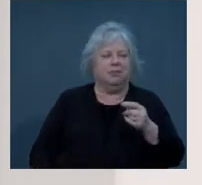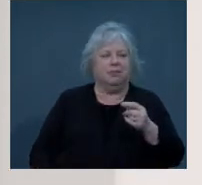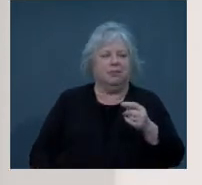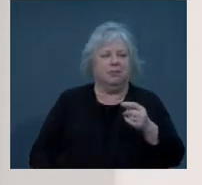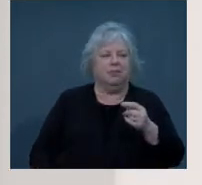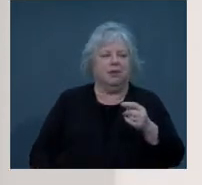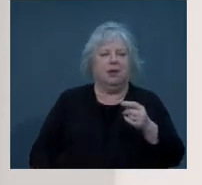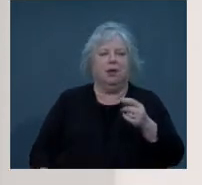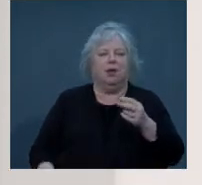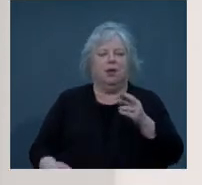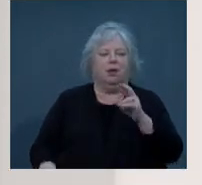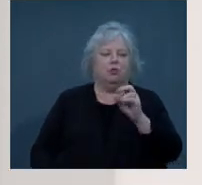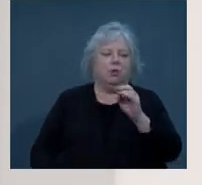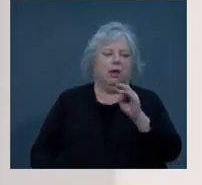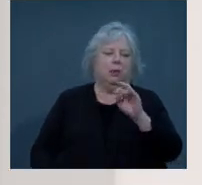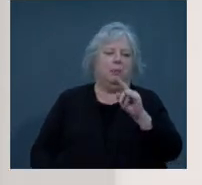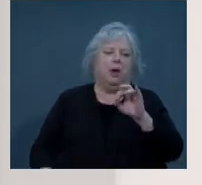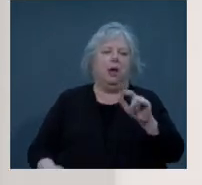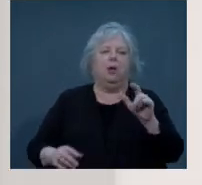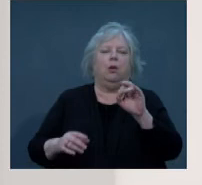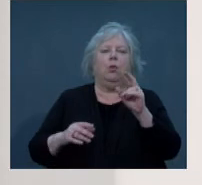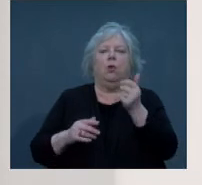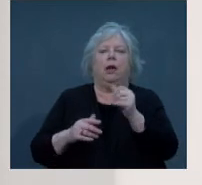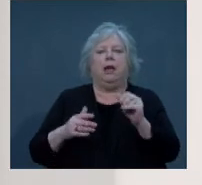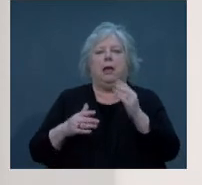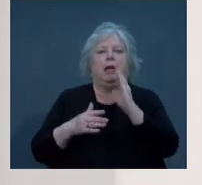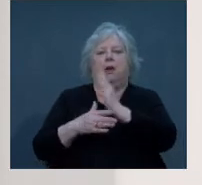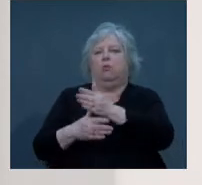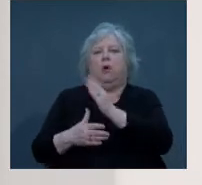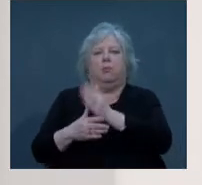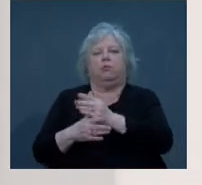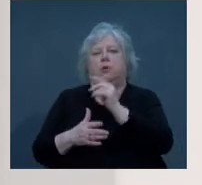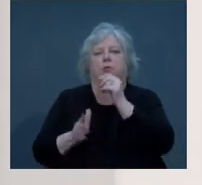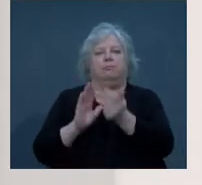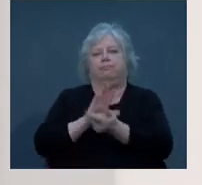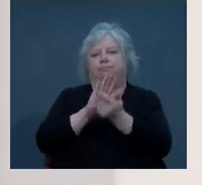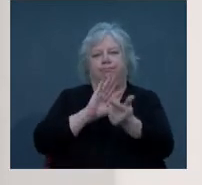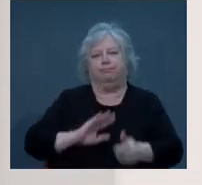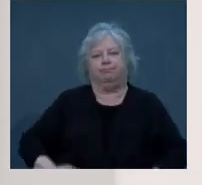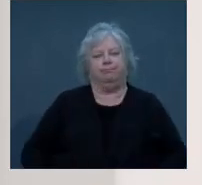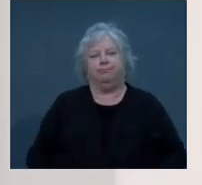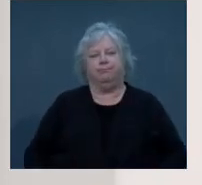Item 8, rebuttals or any interruptions shall not be permitted.